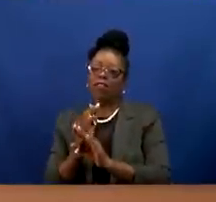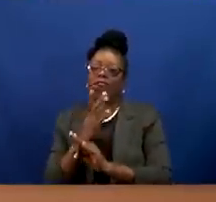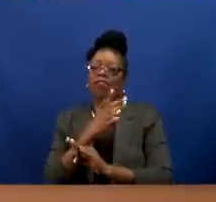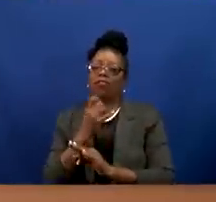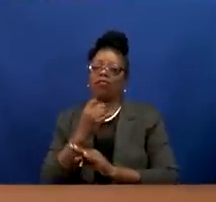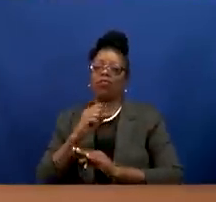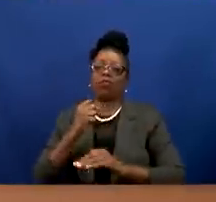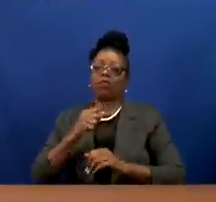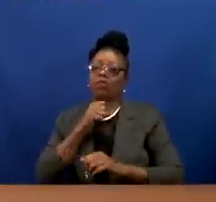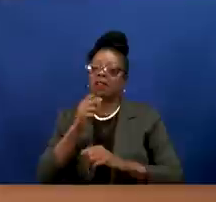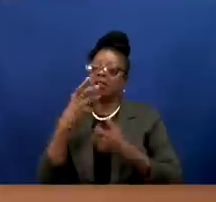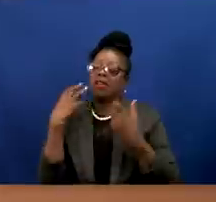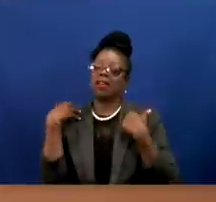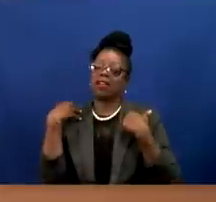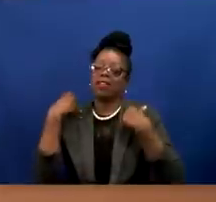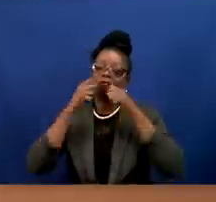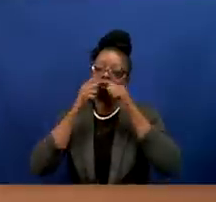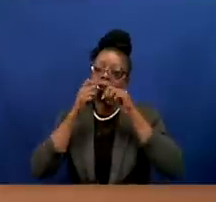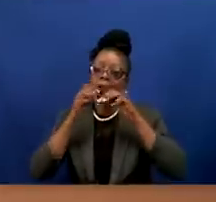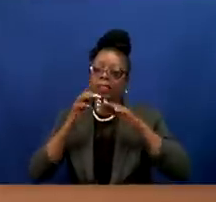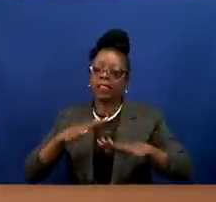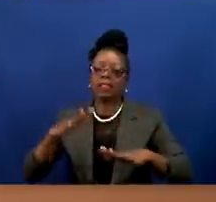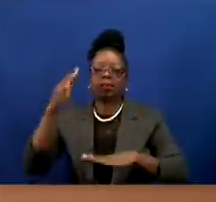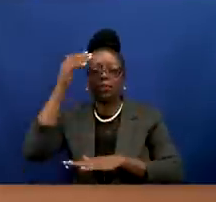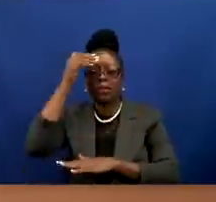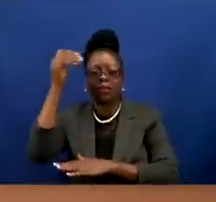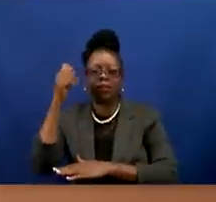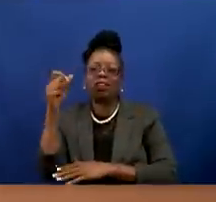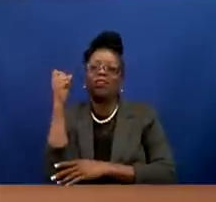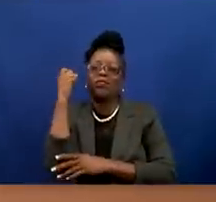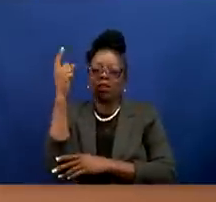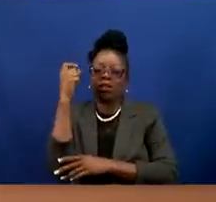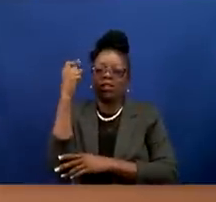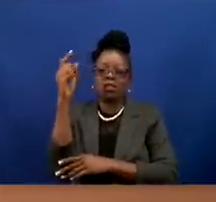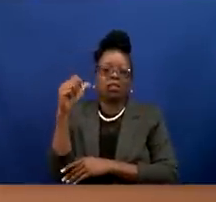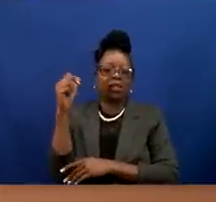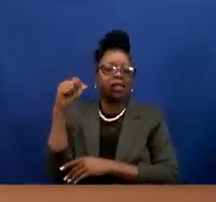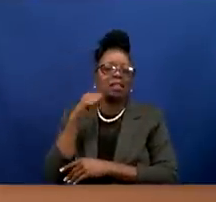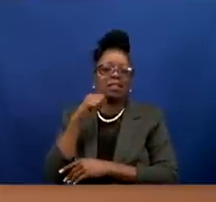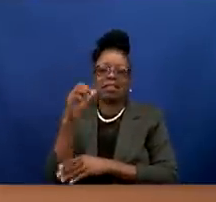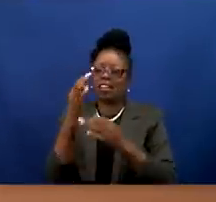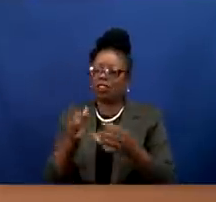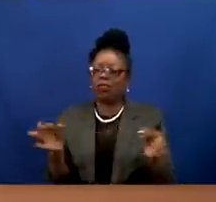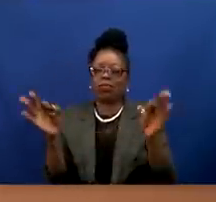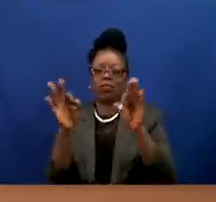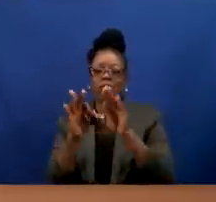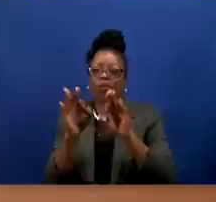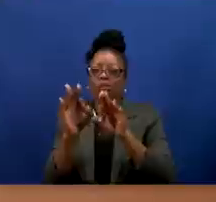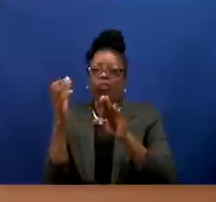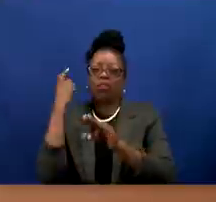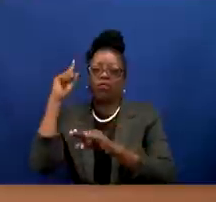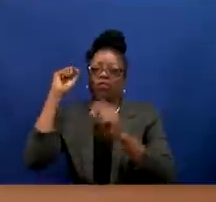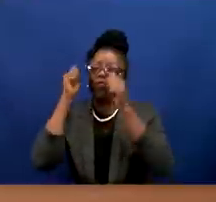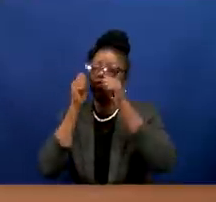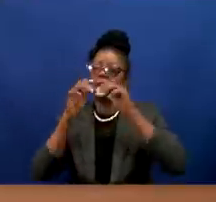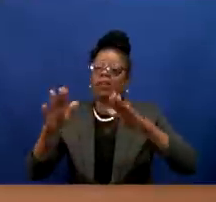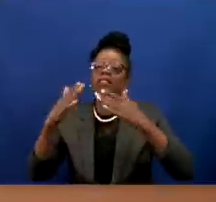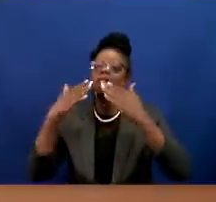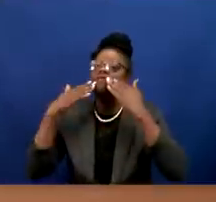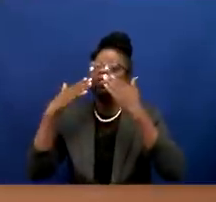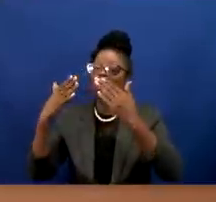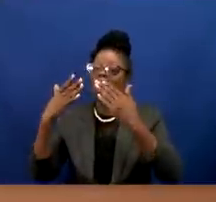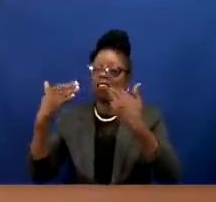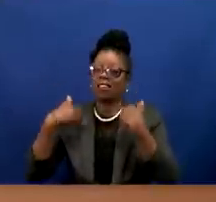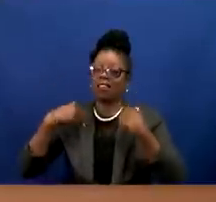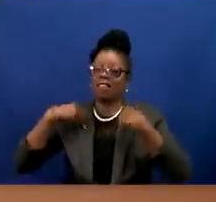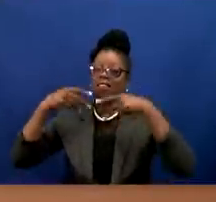not take your blessings for granted. We recognize that we don't deserve any of your blessings. So we thank you that we have the opportunity to participate with you in